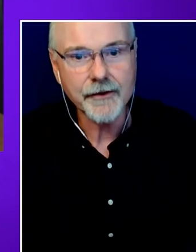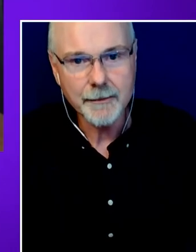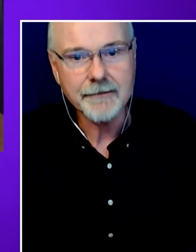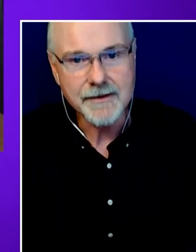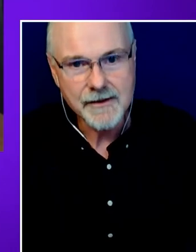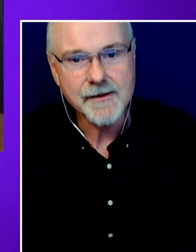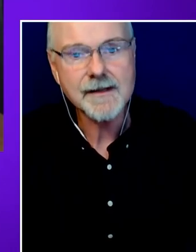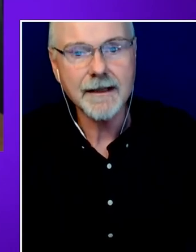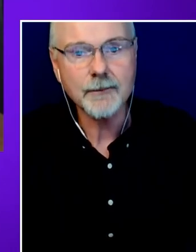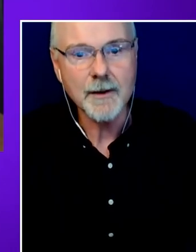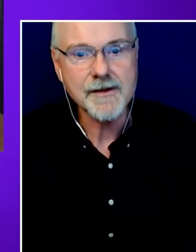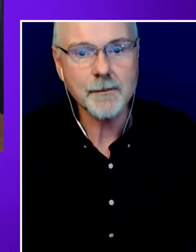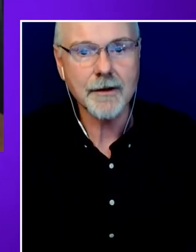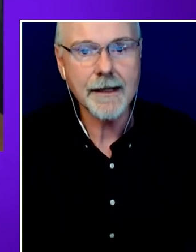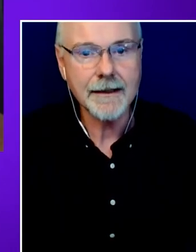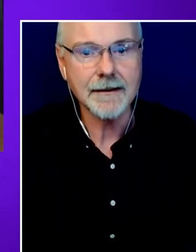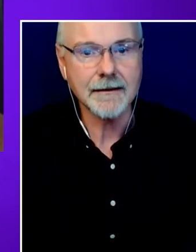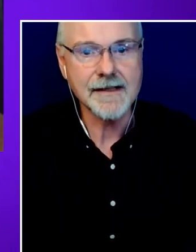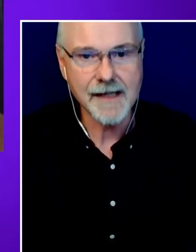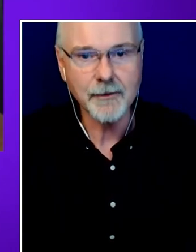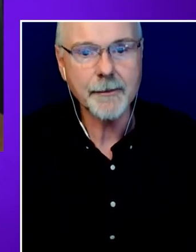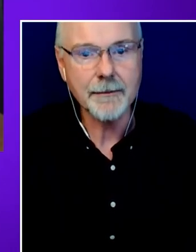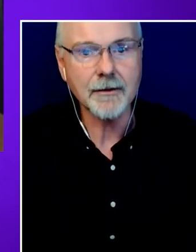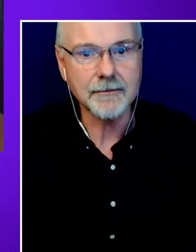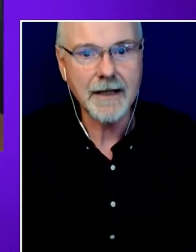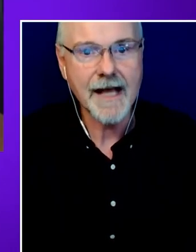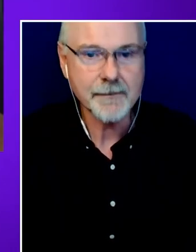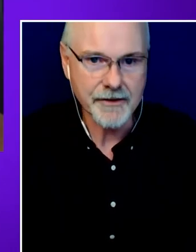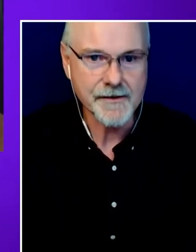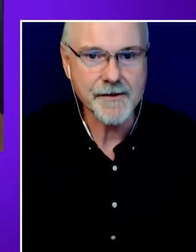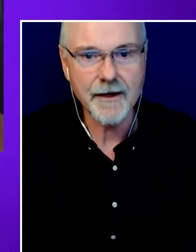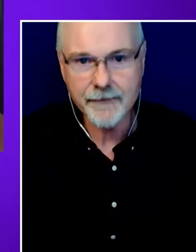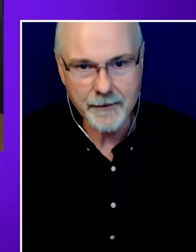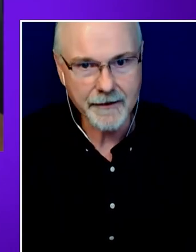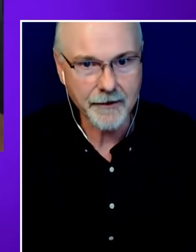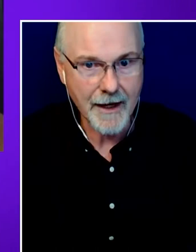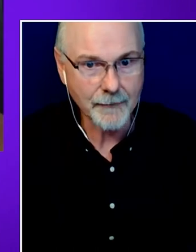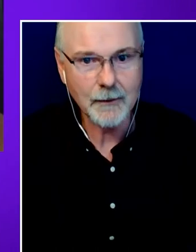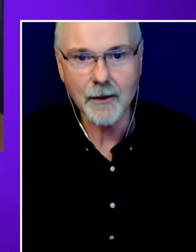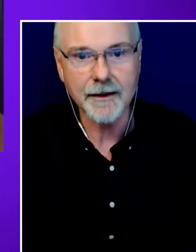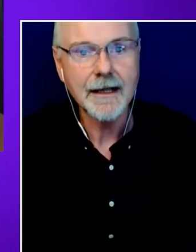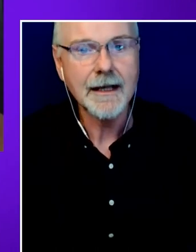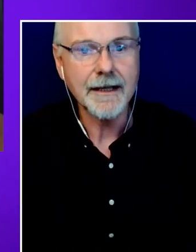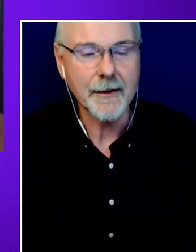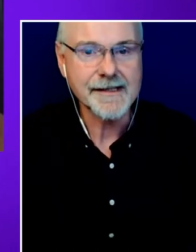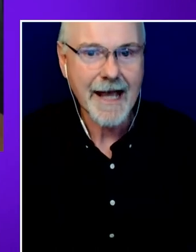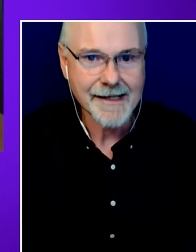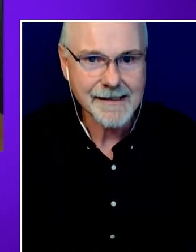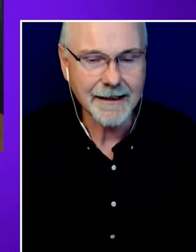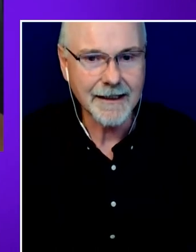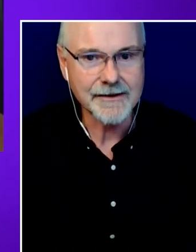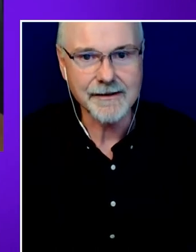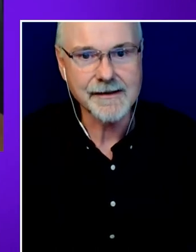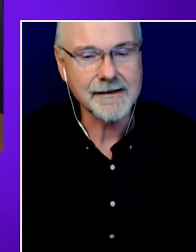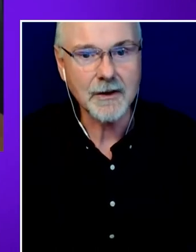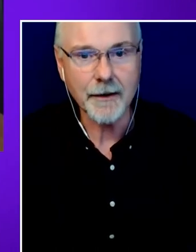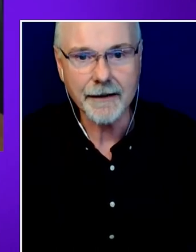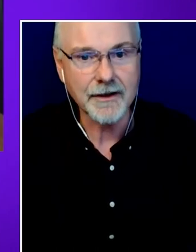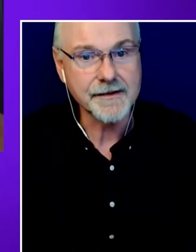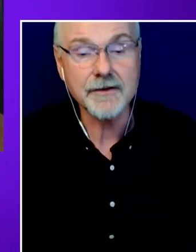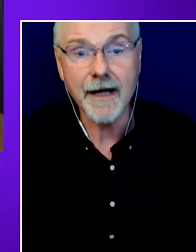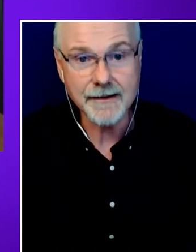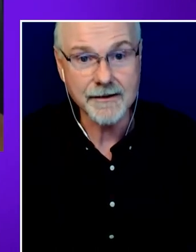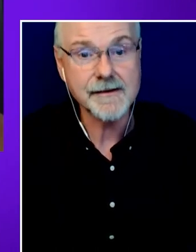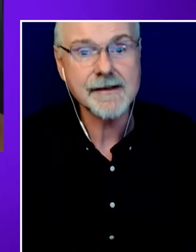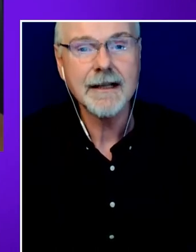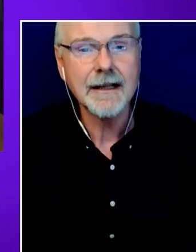those struggles could be reduced if we just brought in disabled people as producers right from the ground floor, you know, as casting agents or whatever,